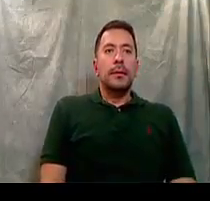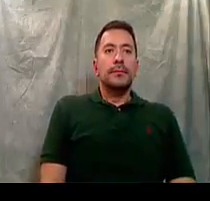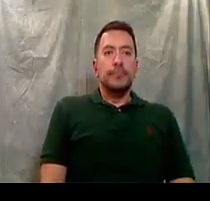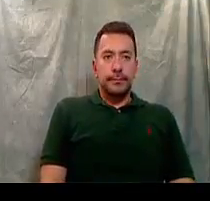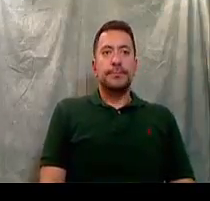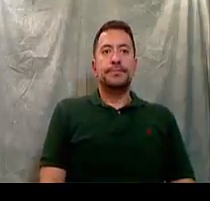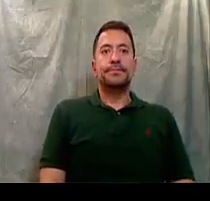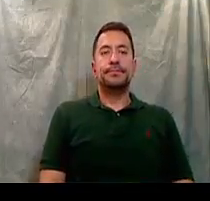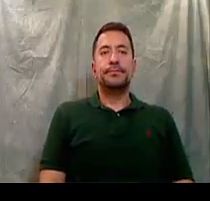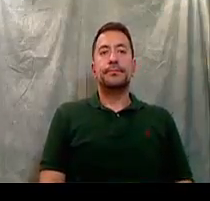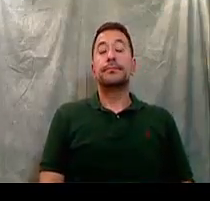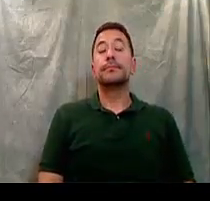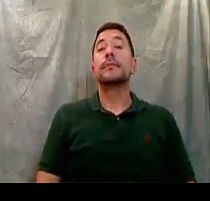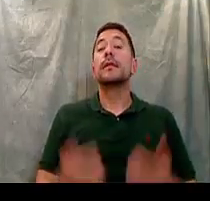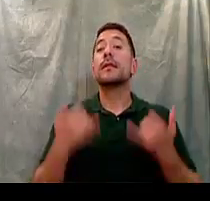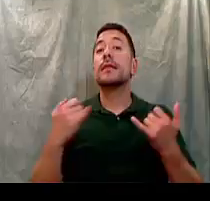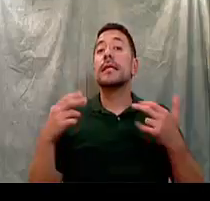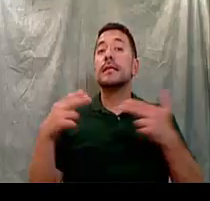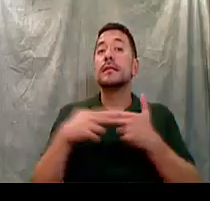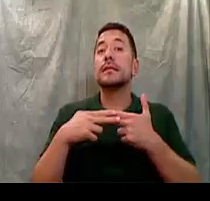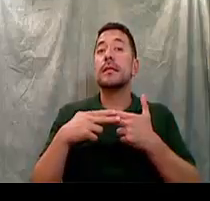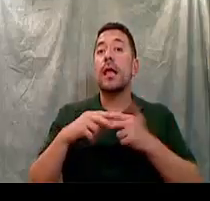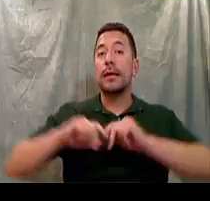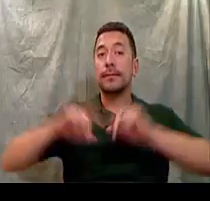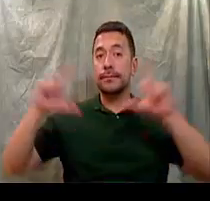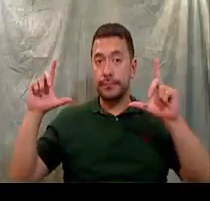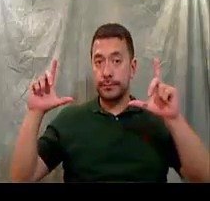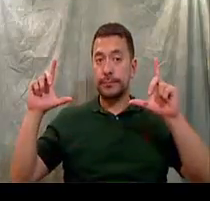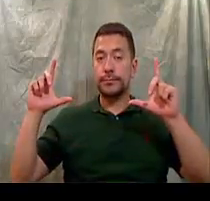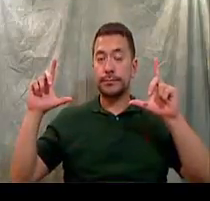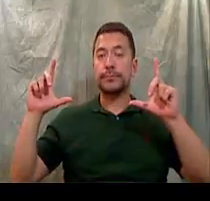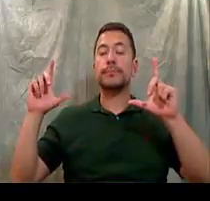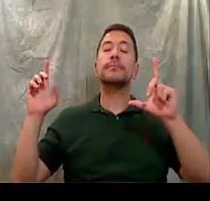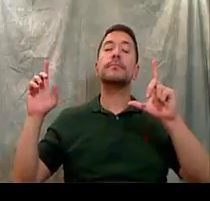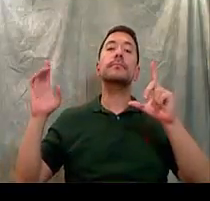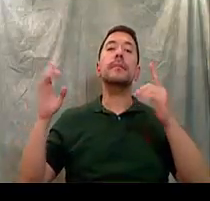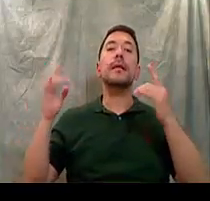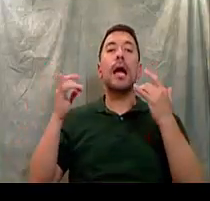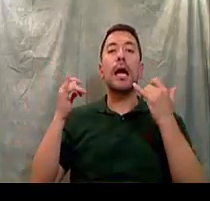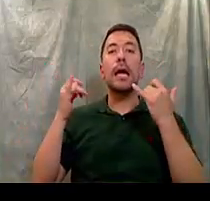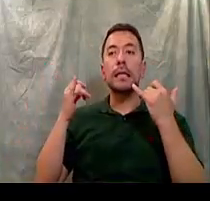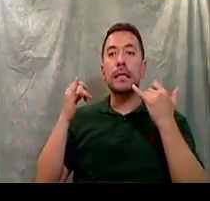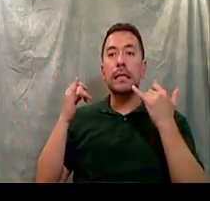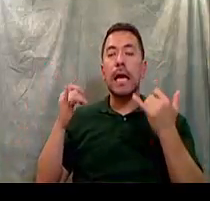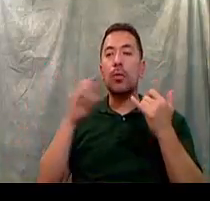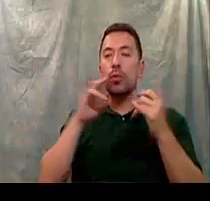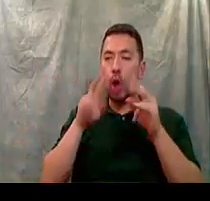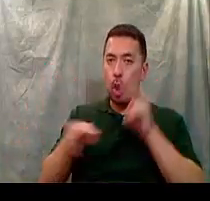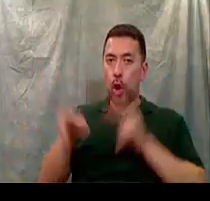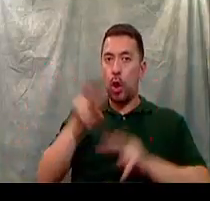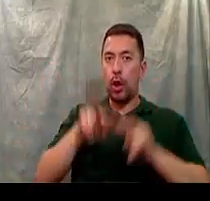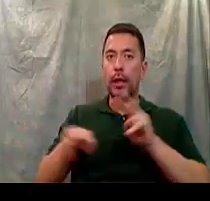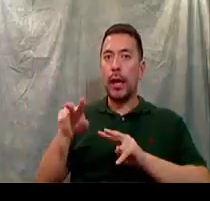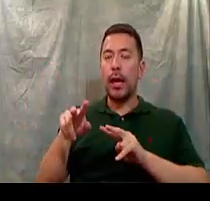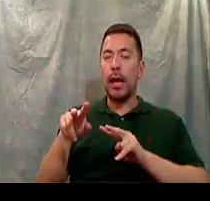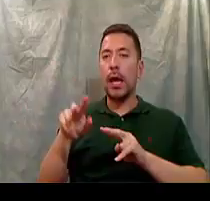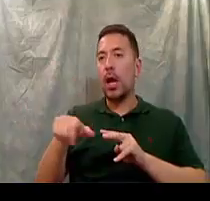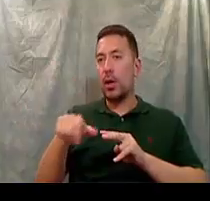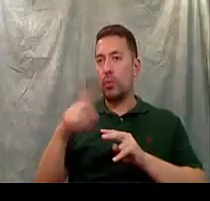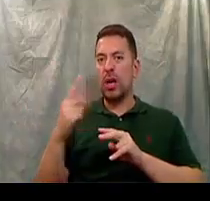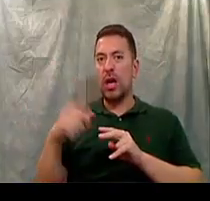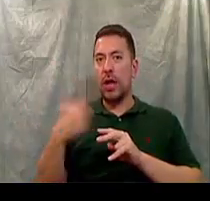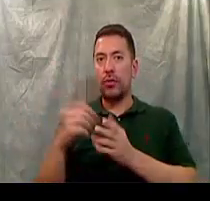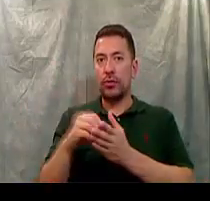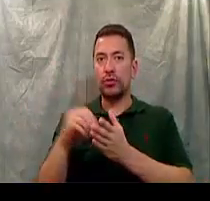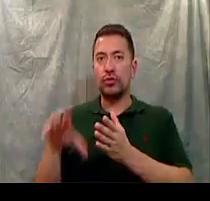Okay, now on this slide, we're actually going to look at another student of mine who's farther